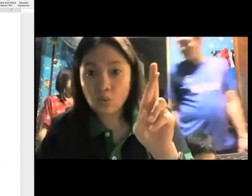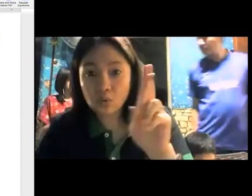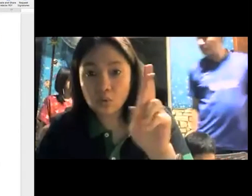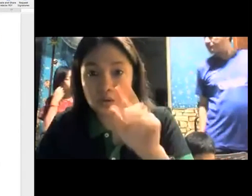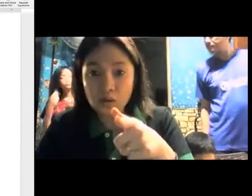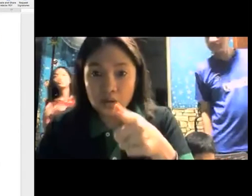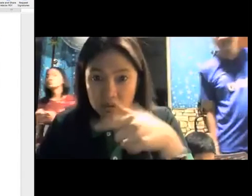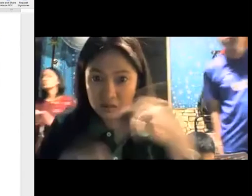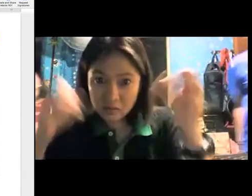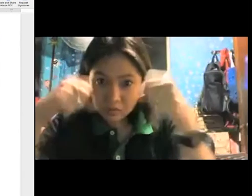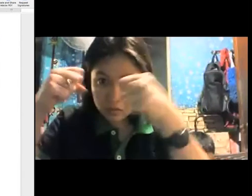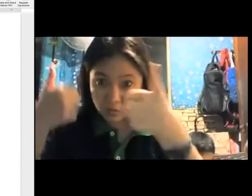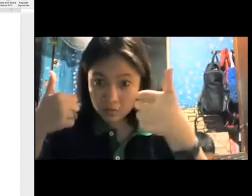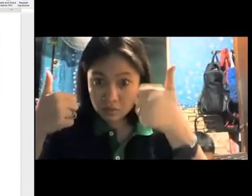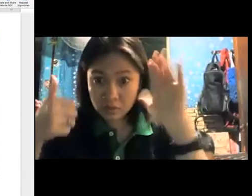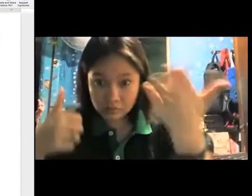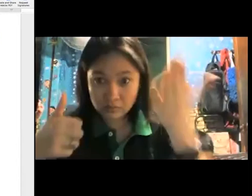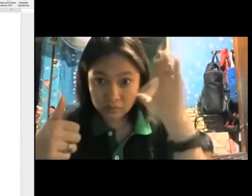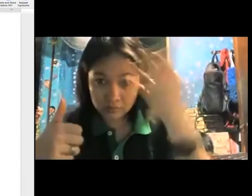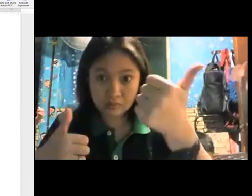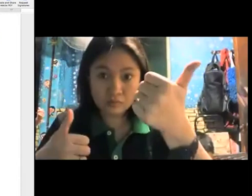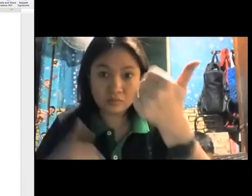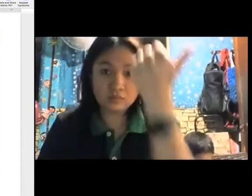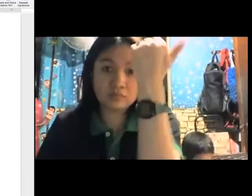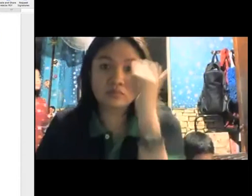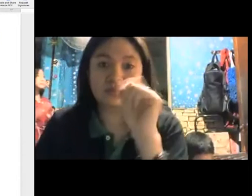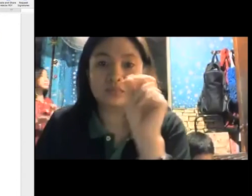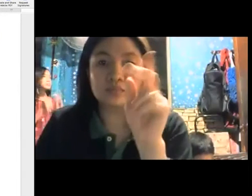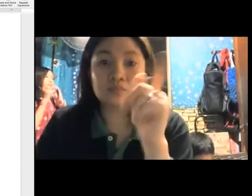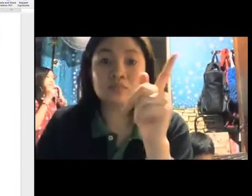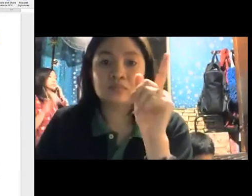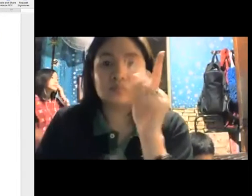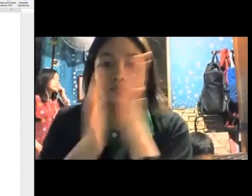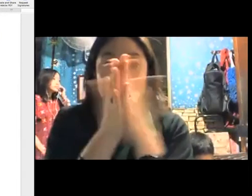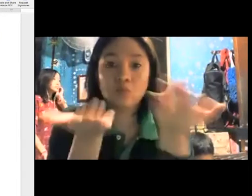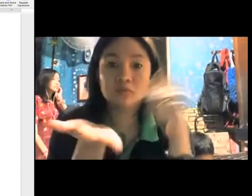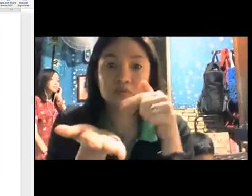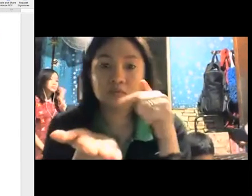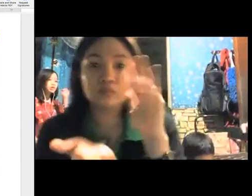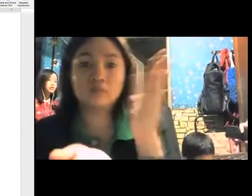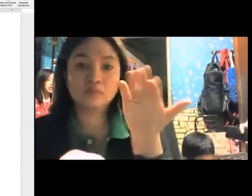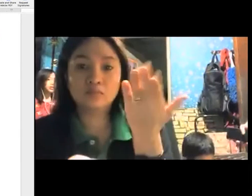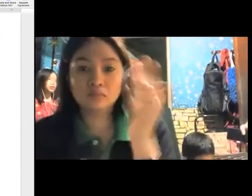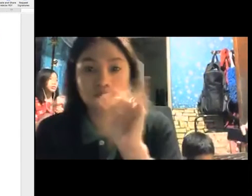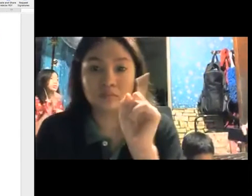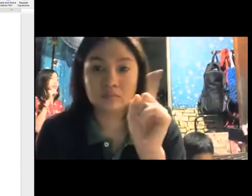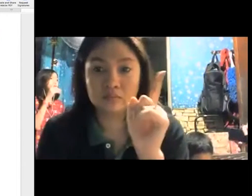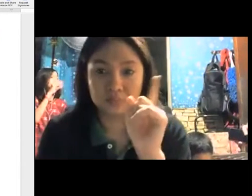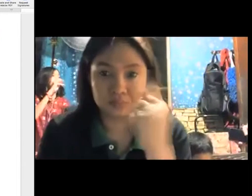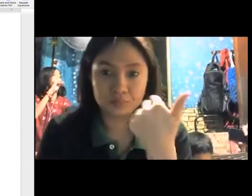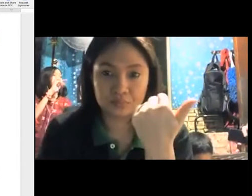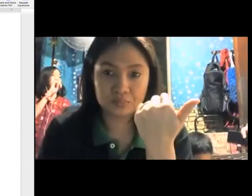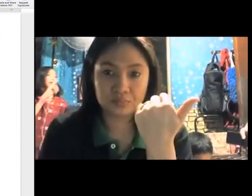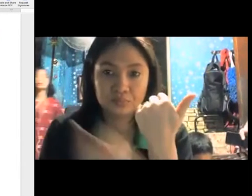So we are changing like to seem. Is that what we've agreed on?